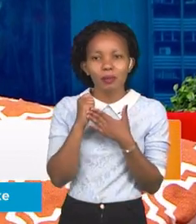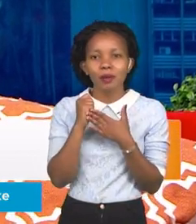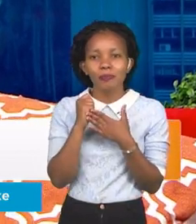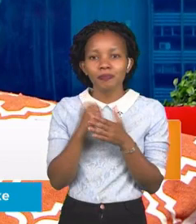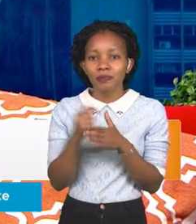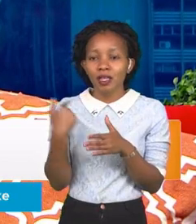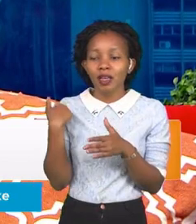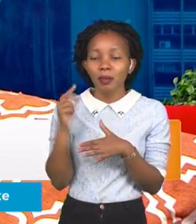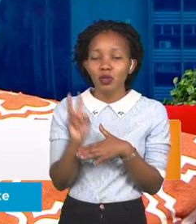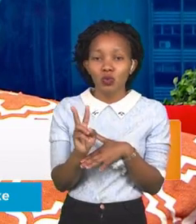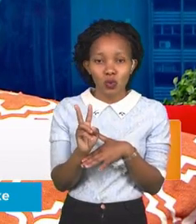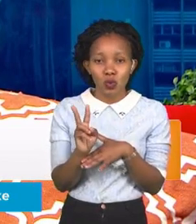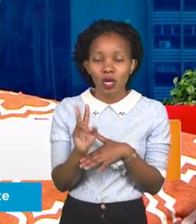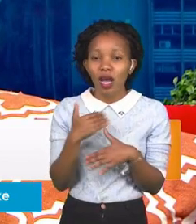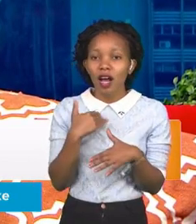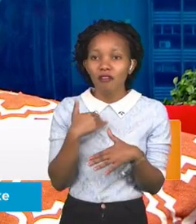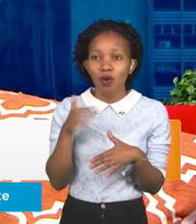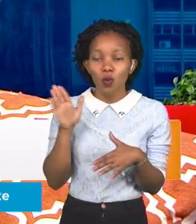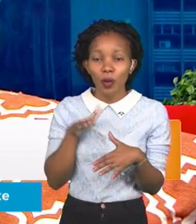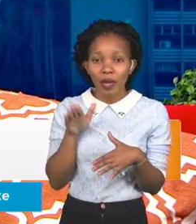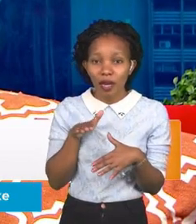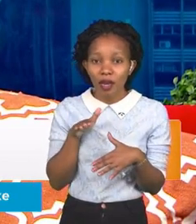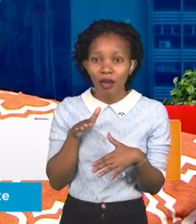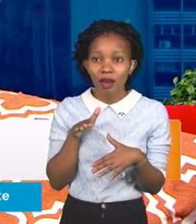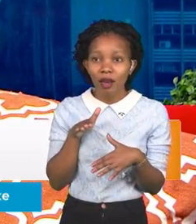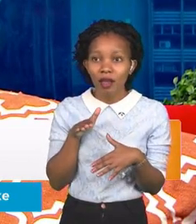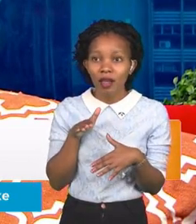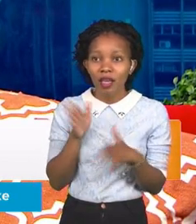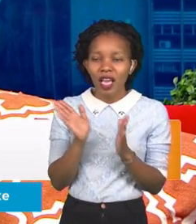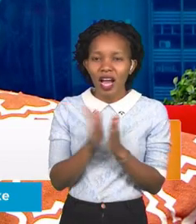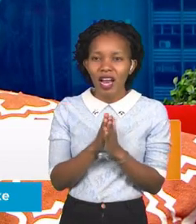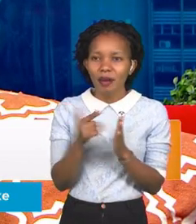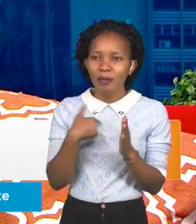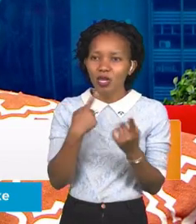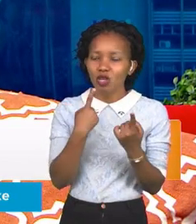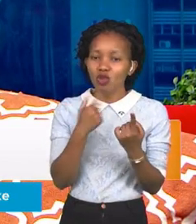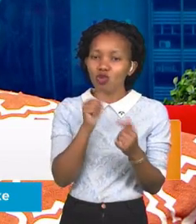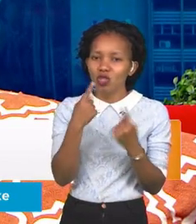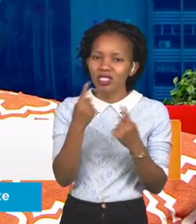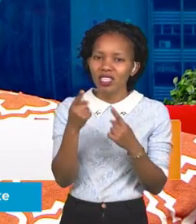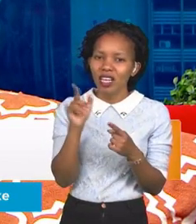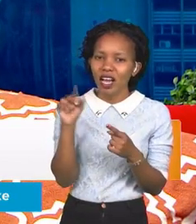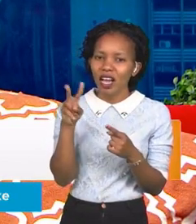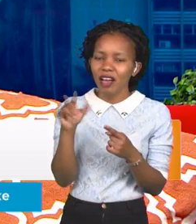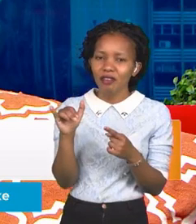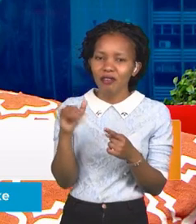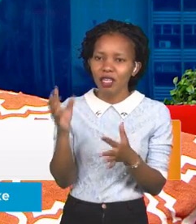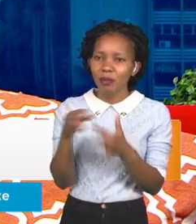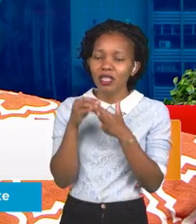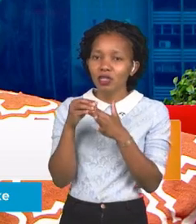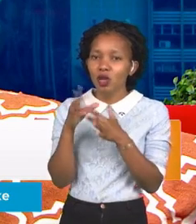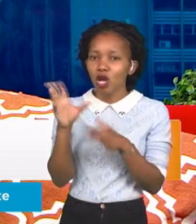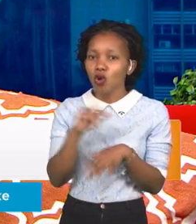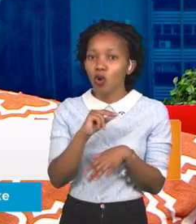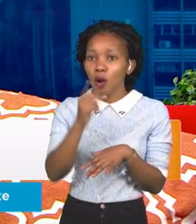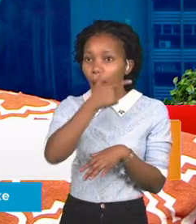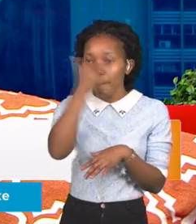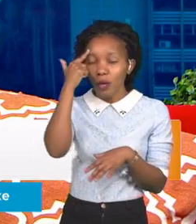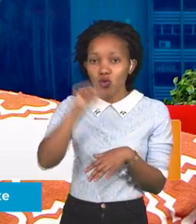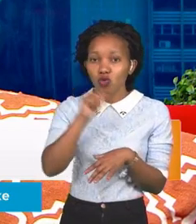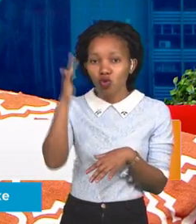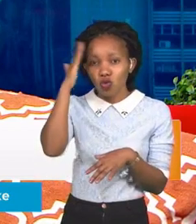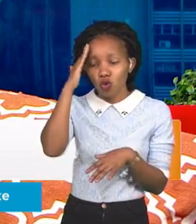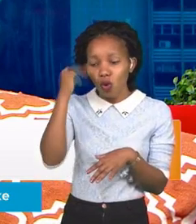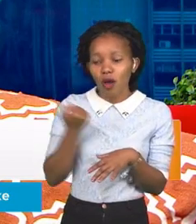Mm-hmm. Secondly, there are ladies, and I'm not saying Ivy Wangeshi in particular, because we do not know her